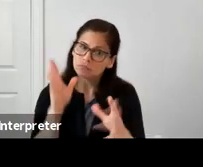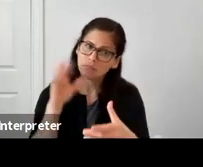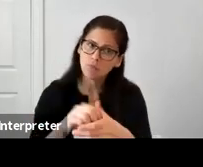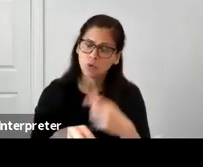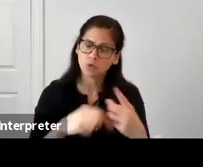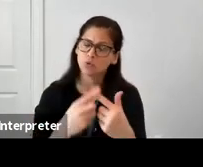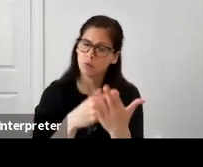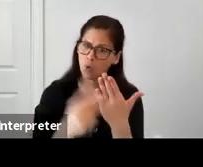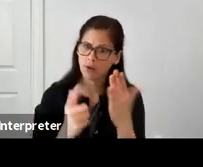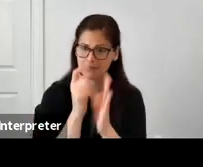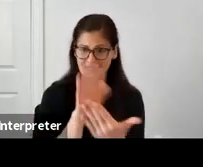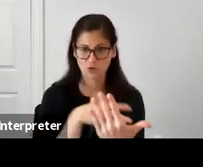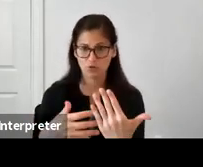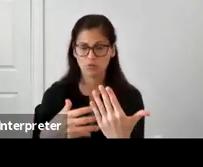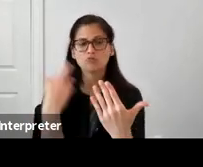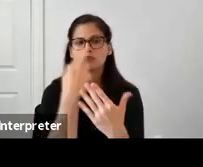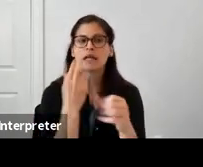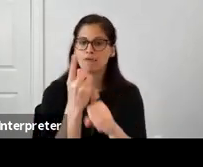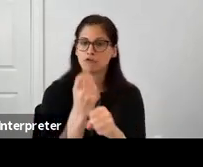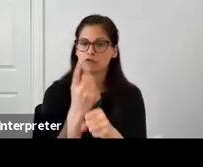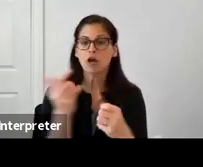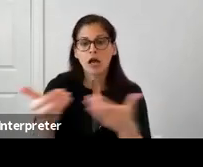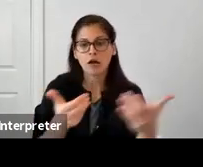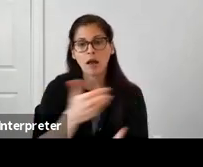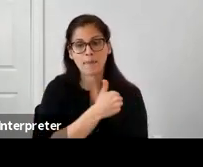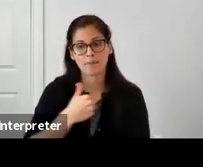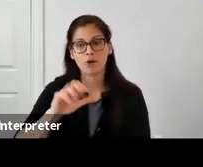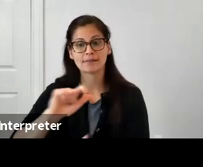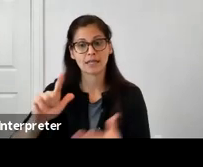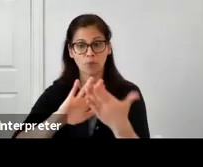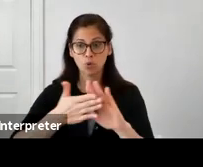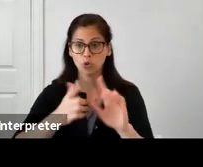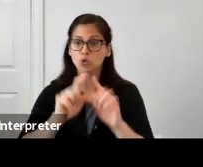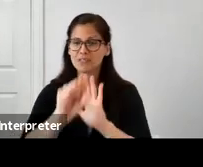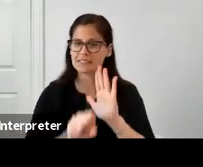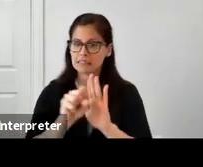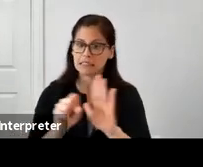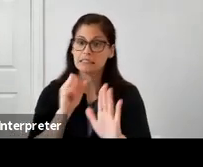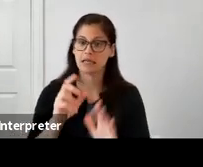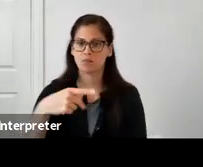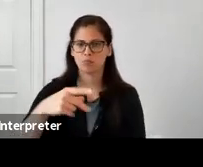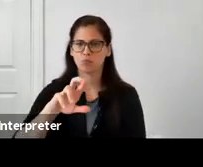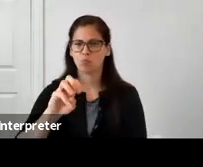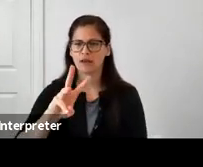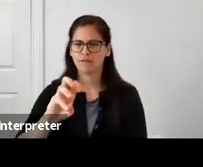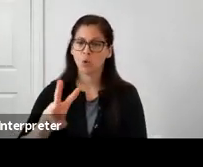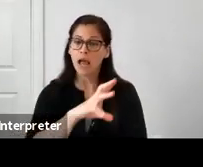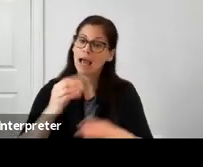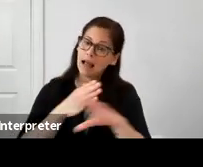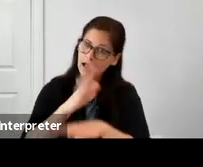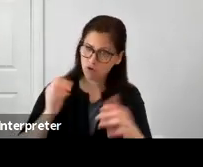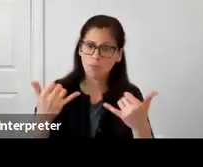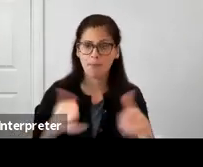schedule. That is why every year we invite members from the ASL community to our season preview and after party in May to learn about our upcoming